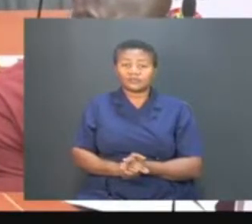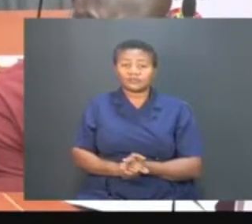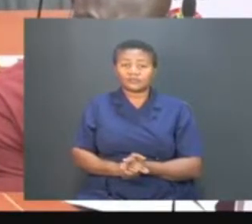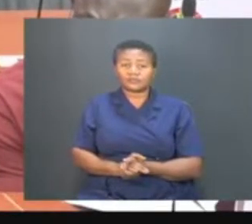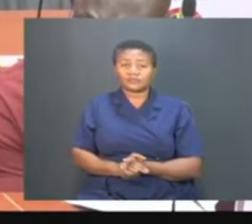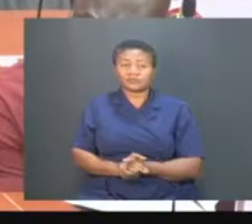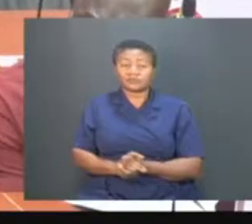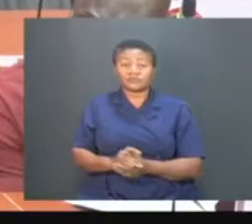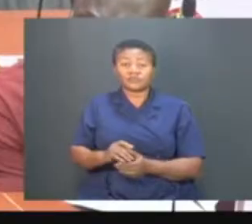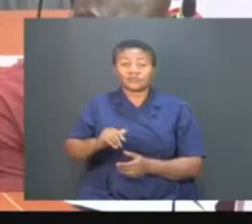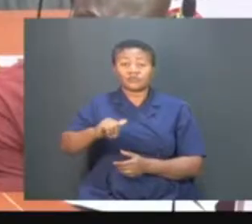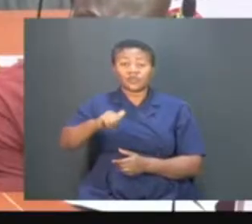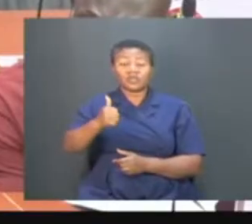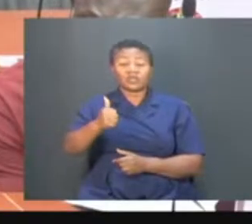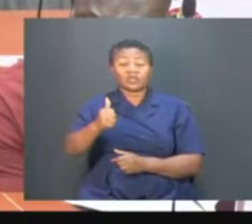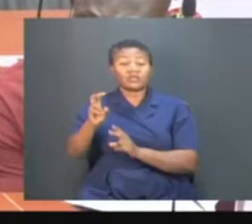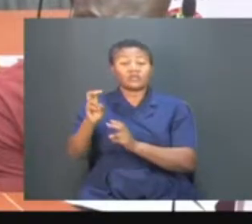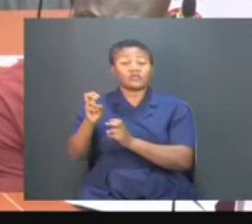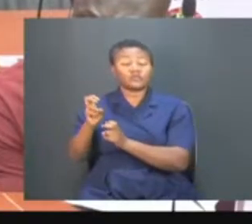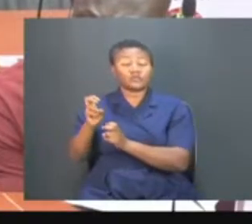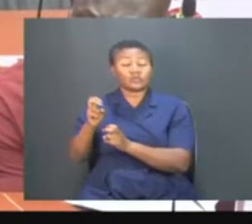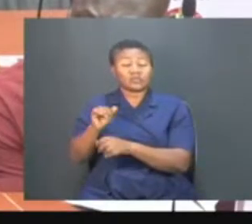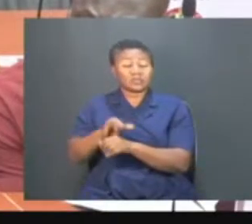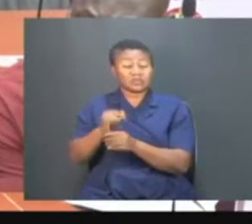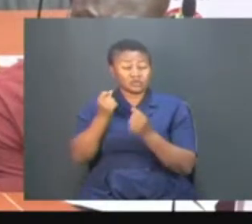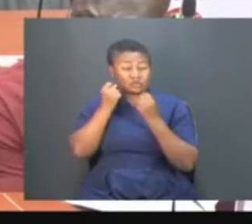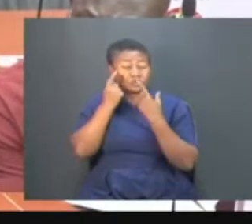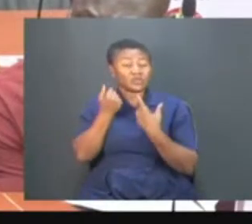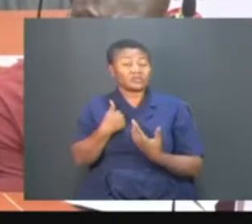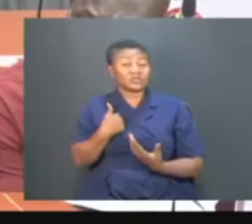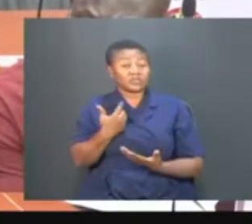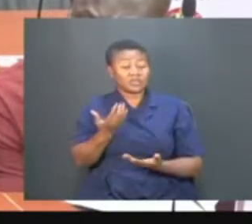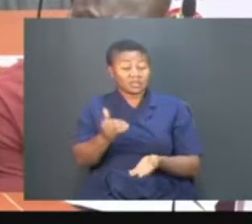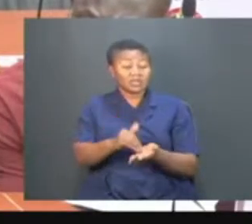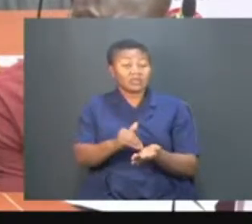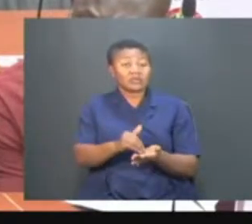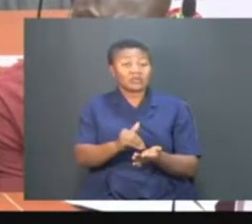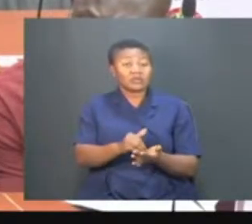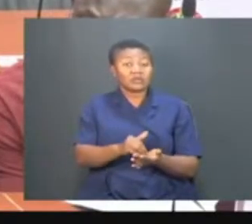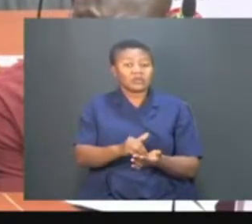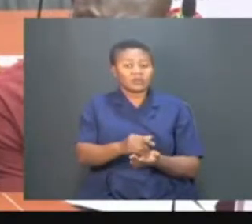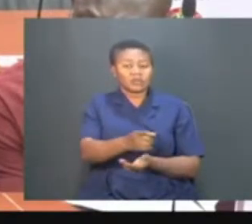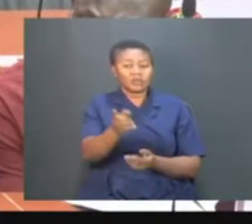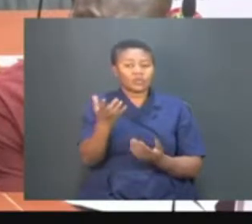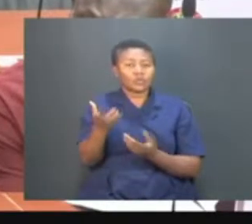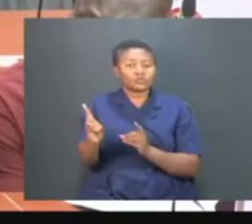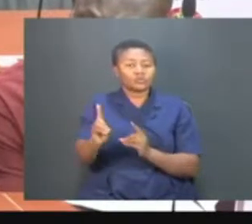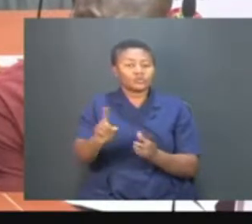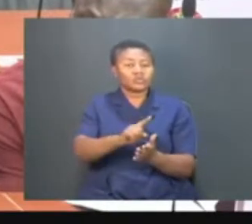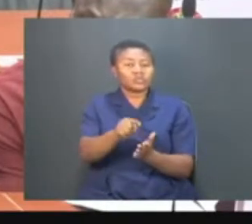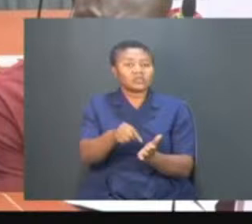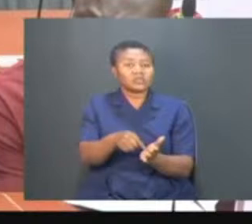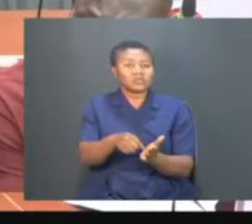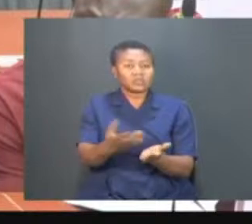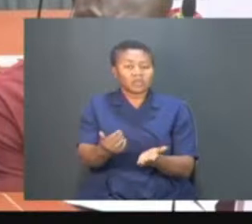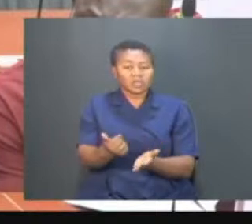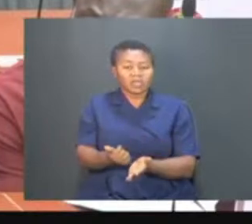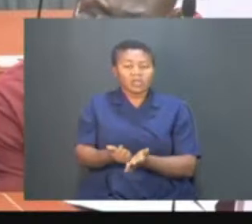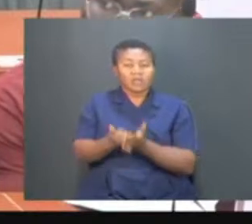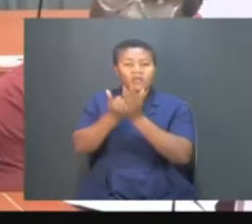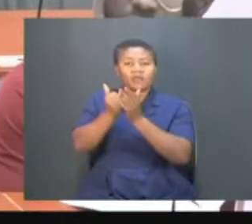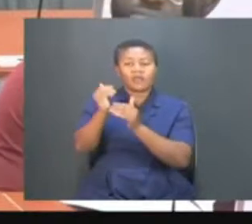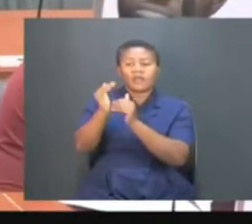another issue that I'm surprised. Once again, they want to do this to help build a